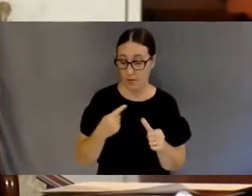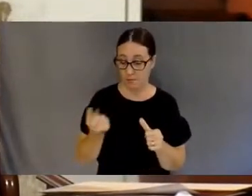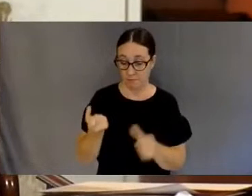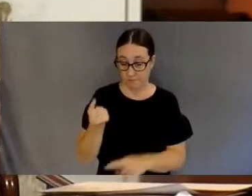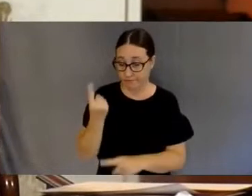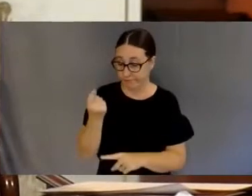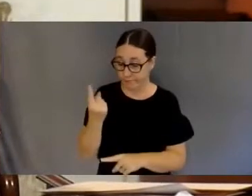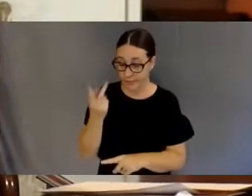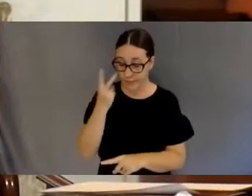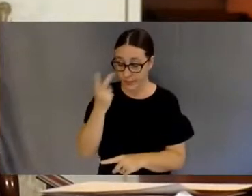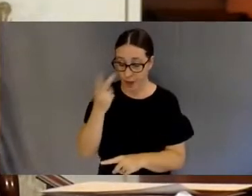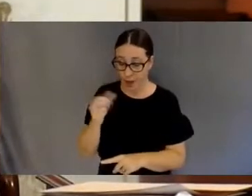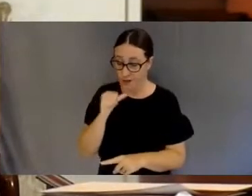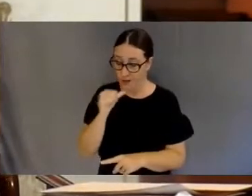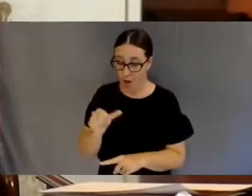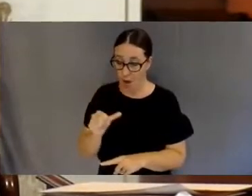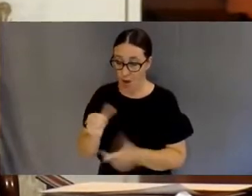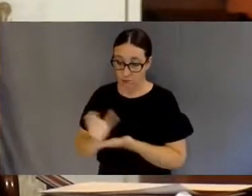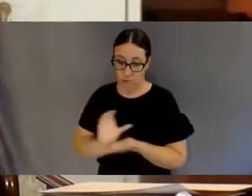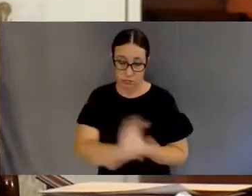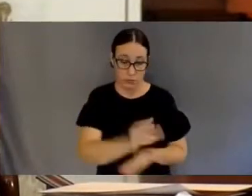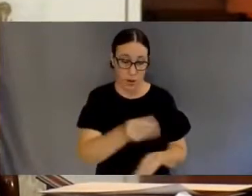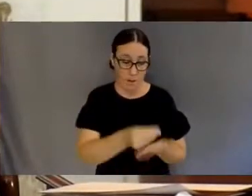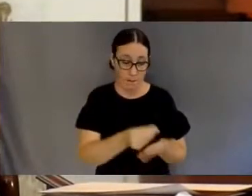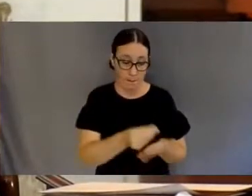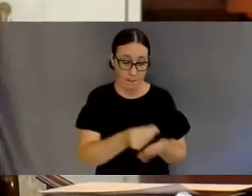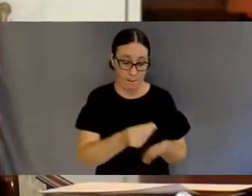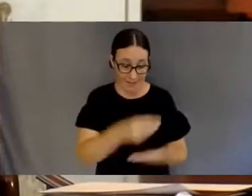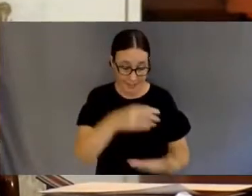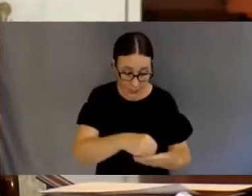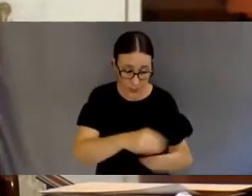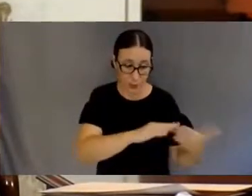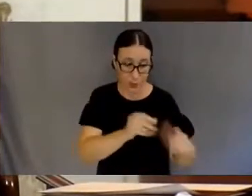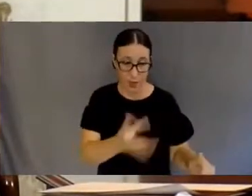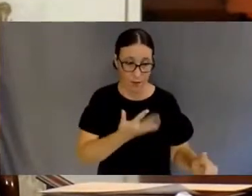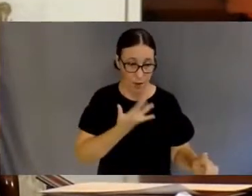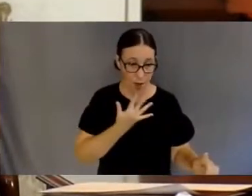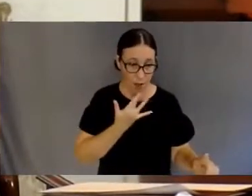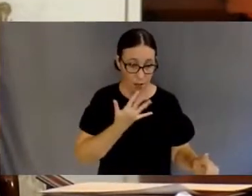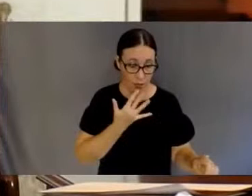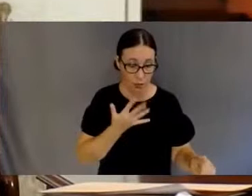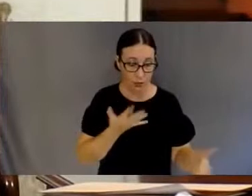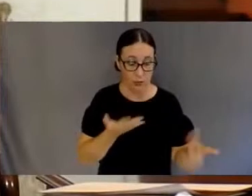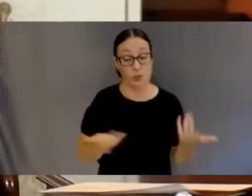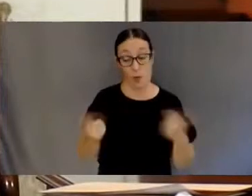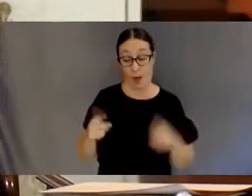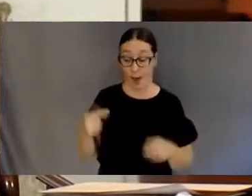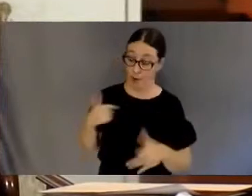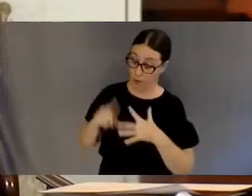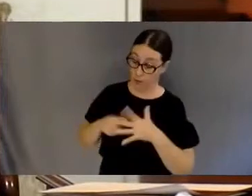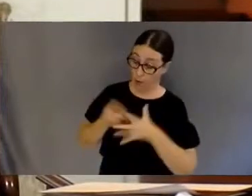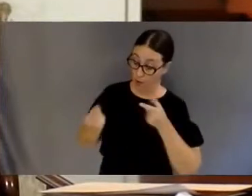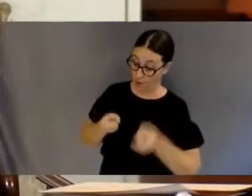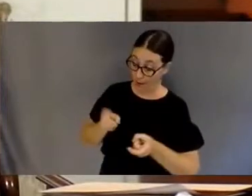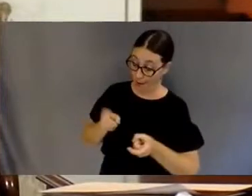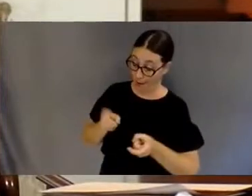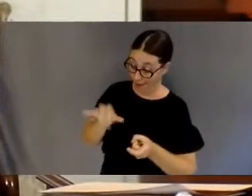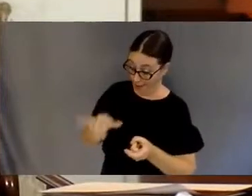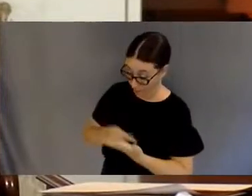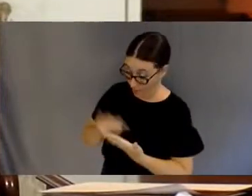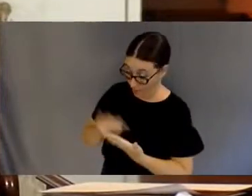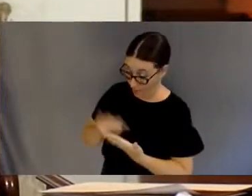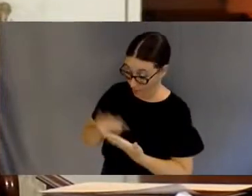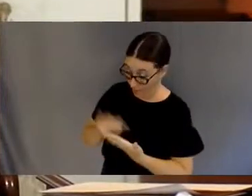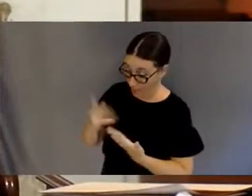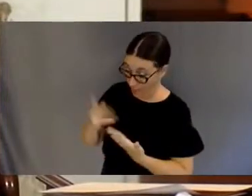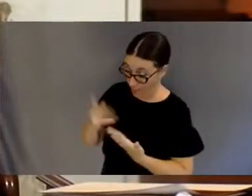into communities of color. And when we began to manage that program, we focused very much on